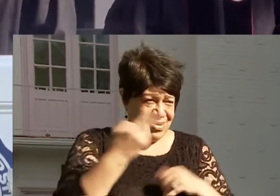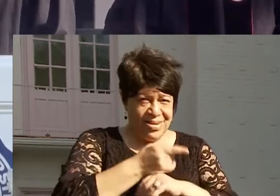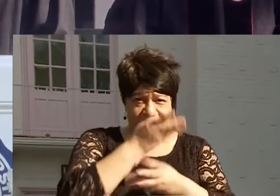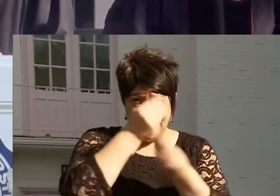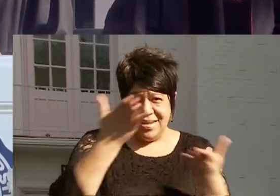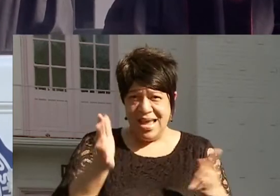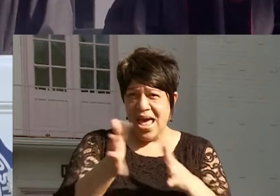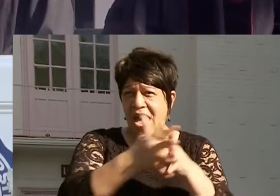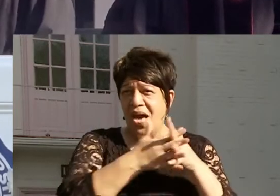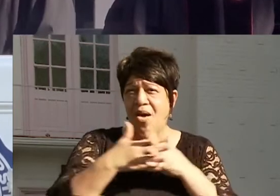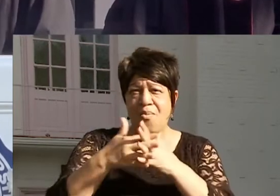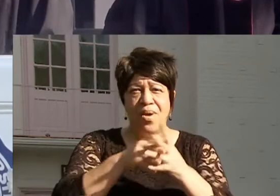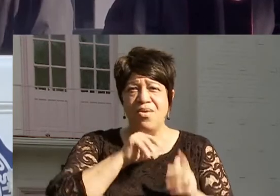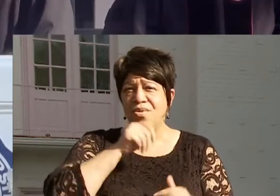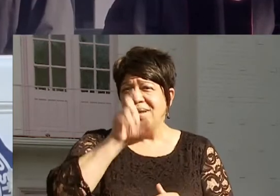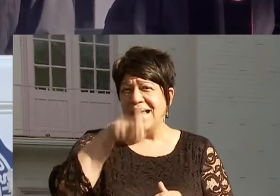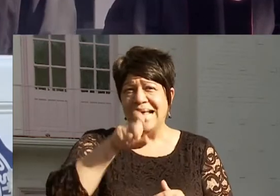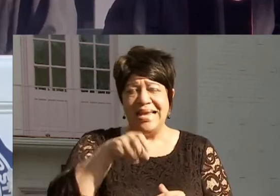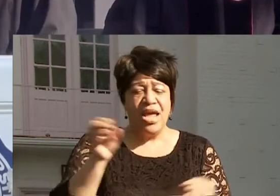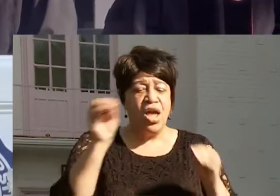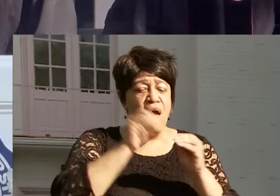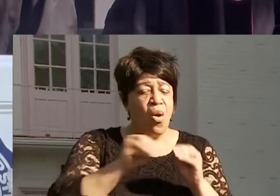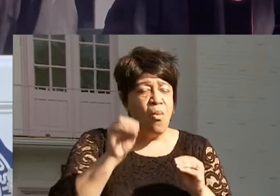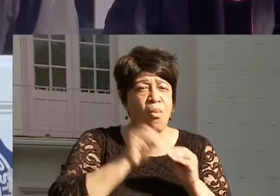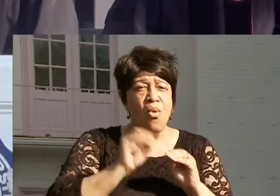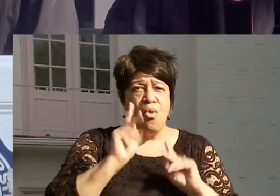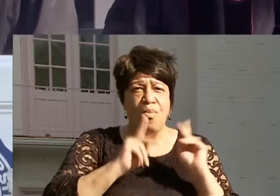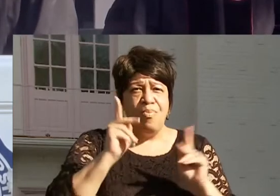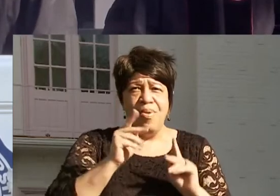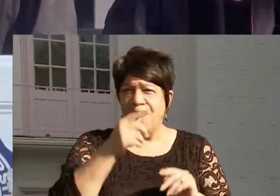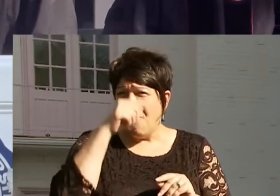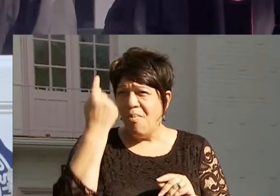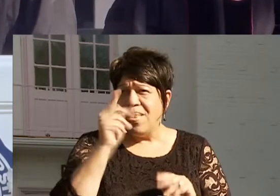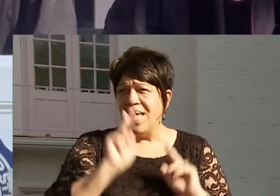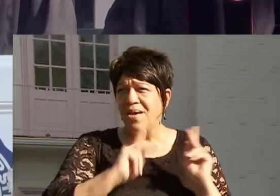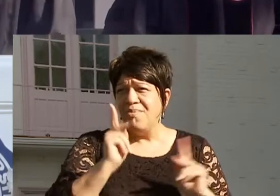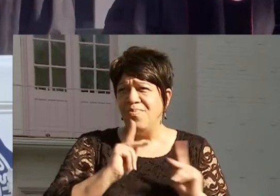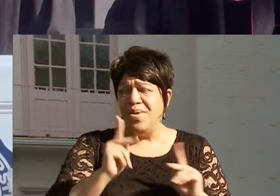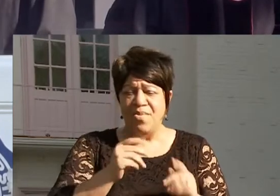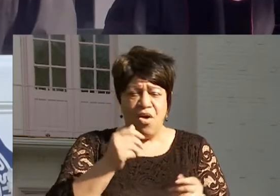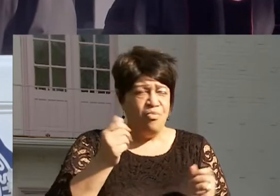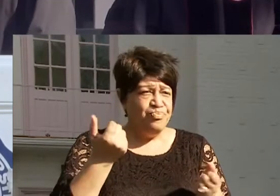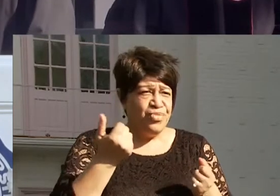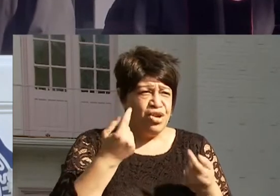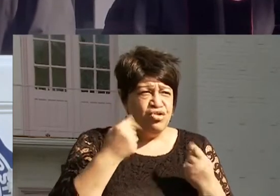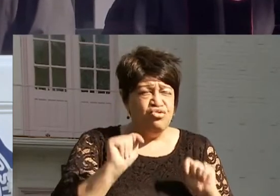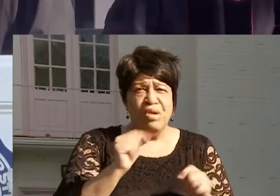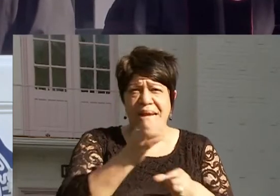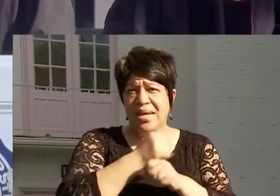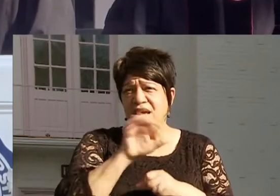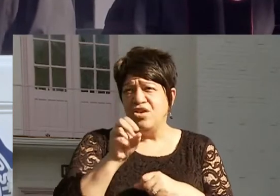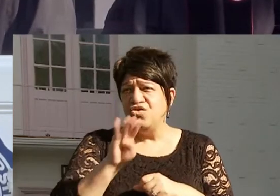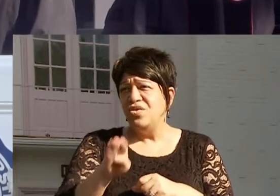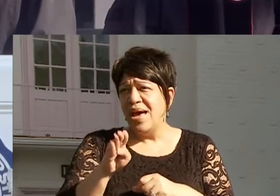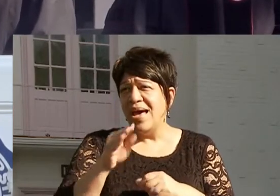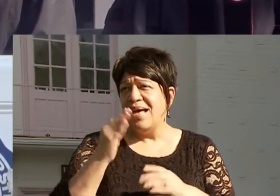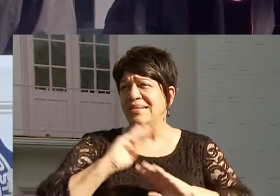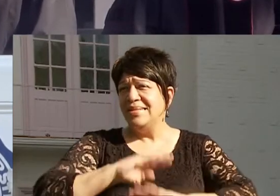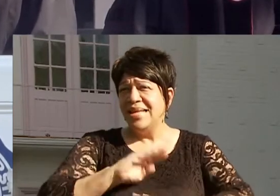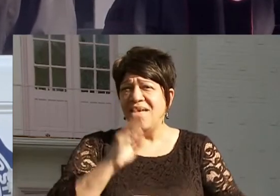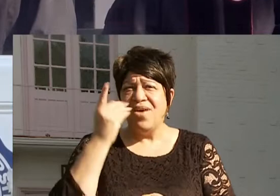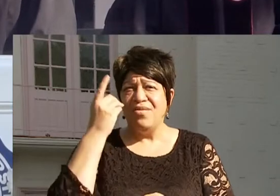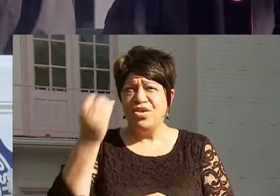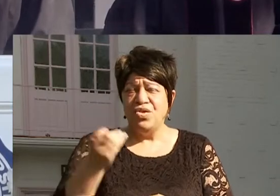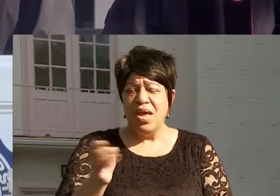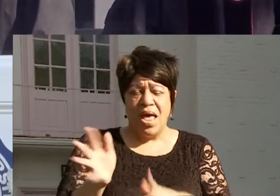America doesn't need more people of color fighting for good jobs and fulfilled dreams. That is to be expected. America